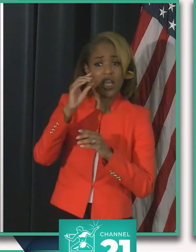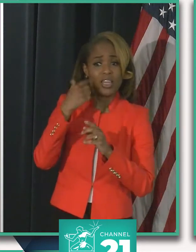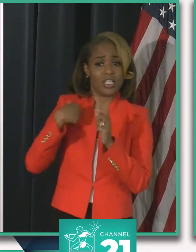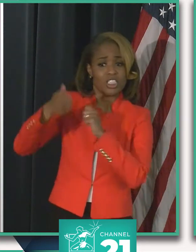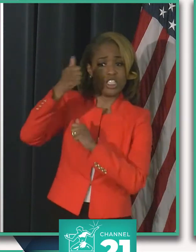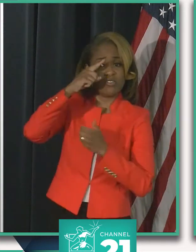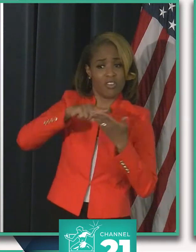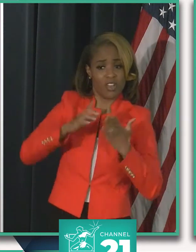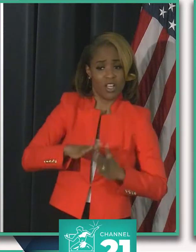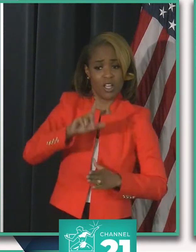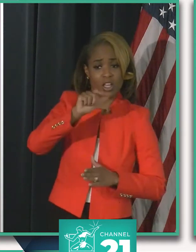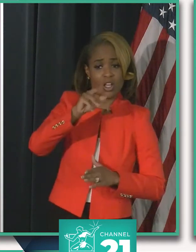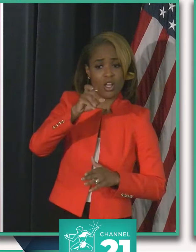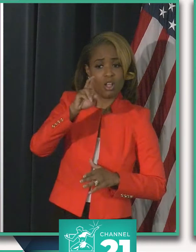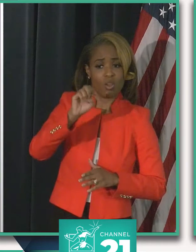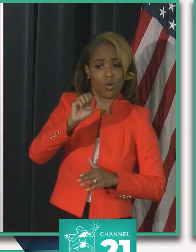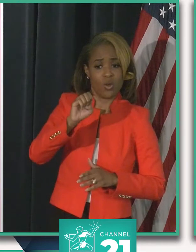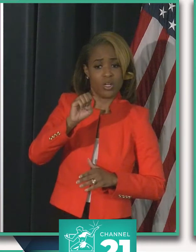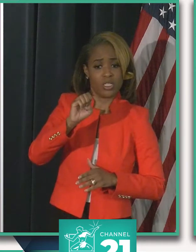Investigator Lawrence Akbar